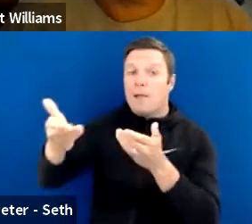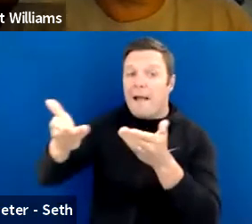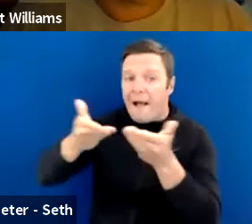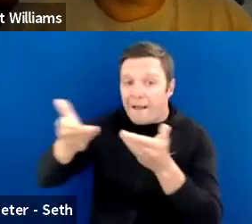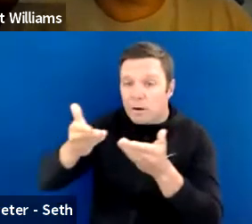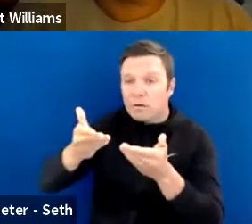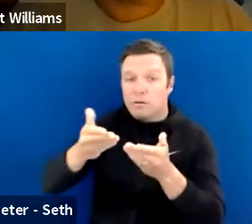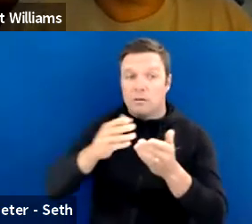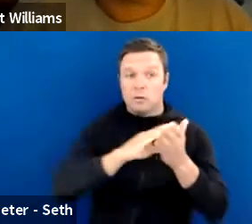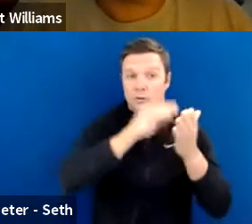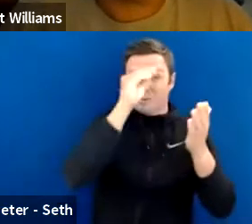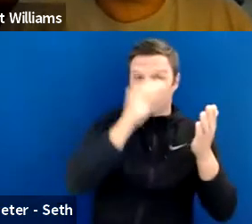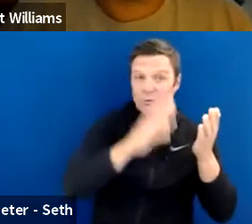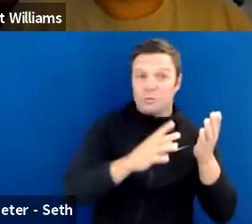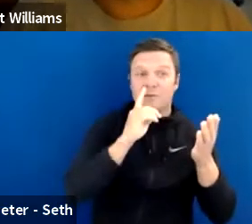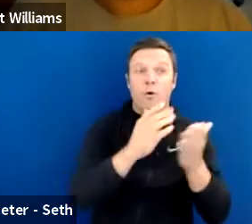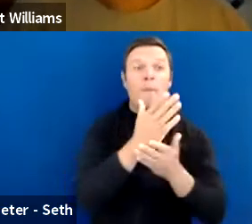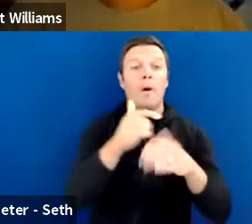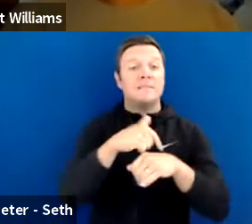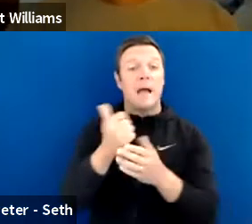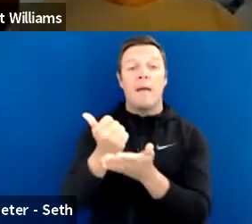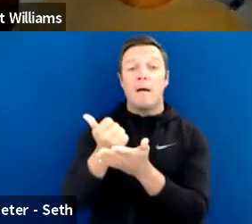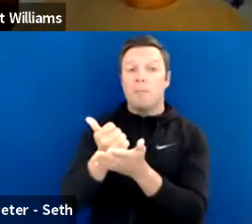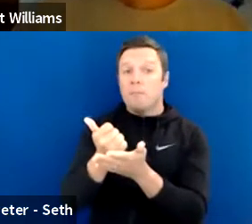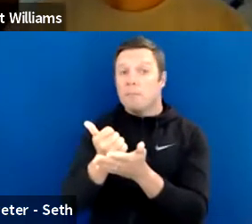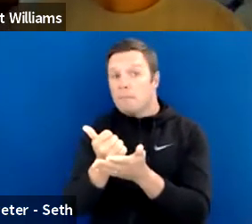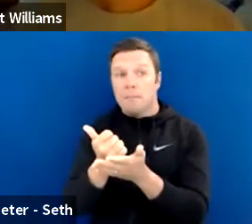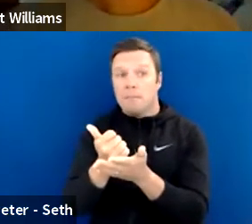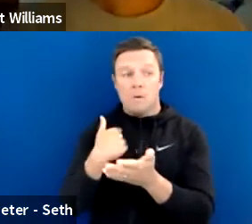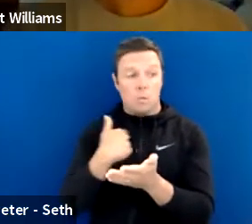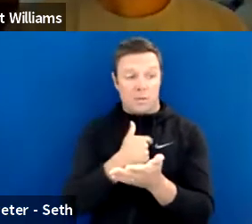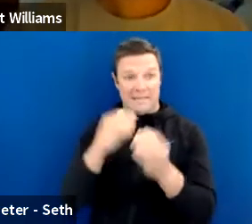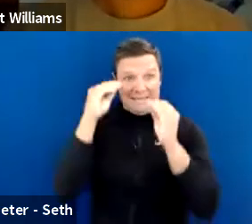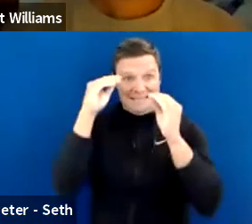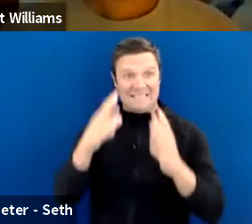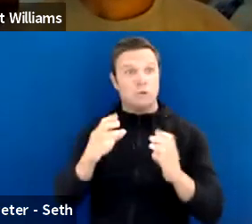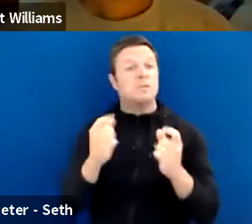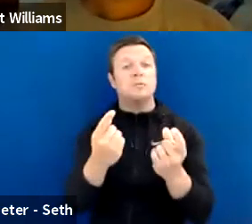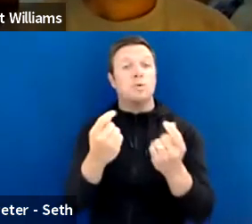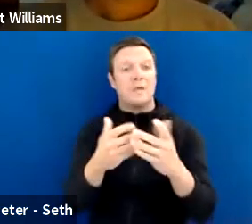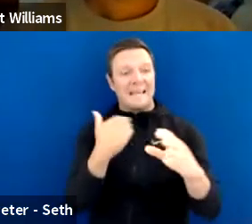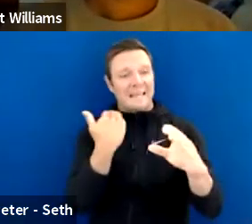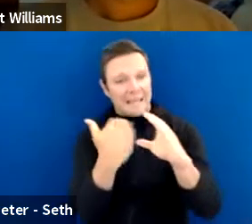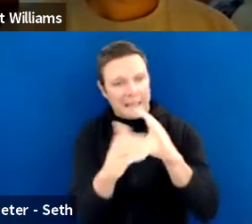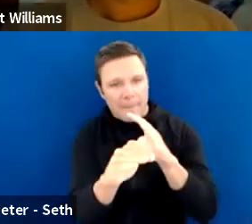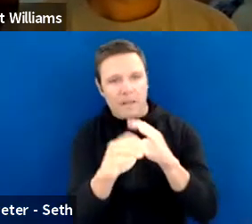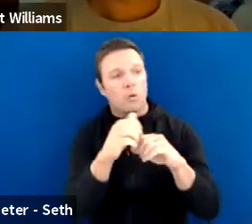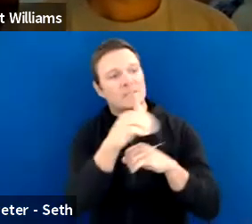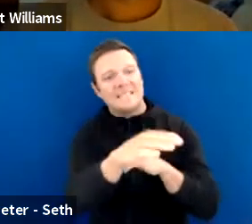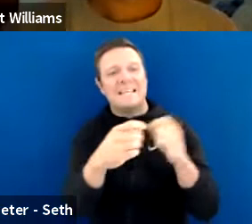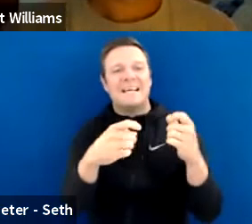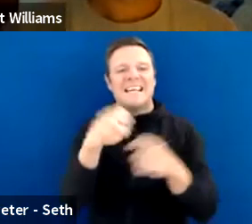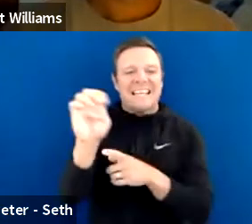some students part-time like they do at Fresno State, so that we as faculty can simply email or ship an electronic copy of a